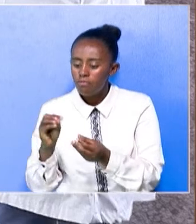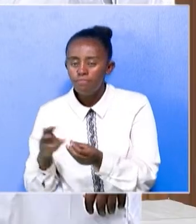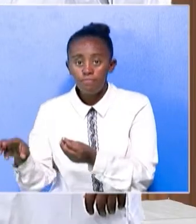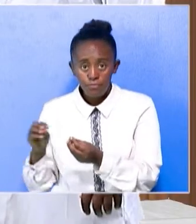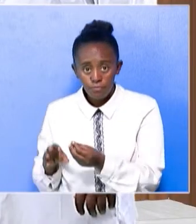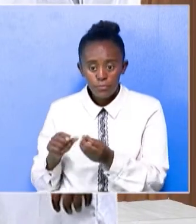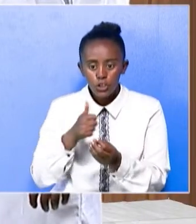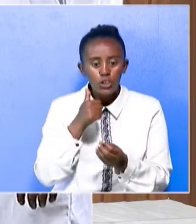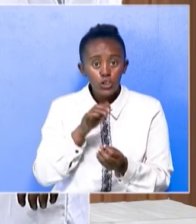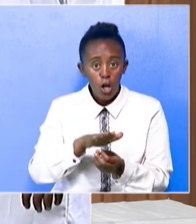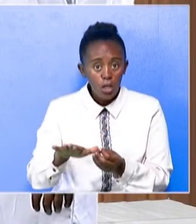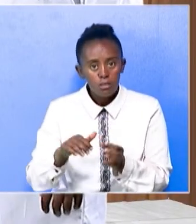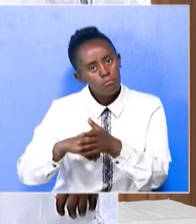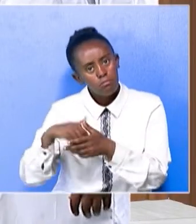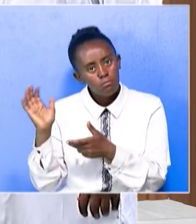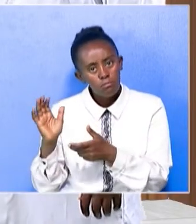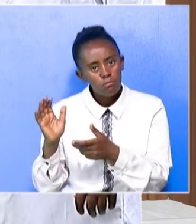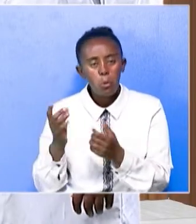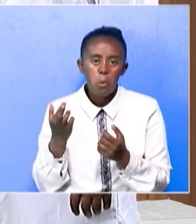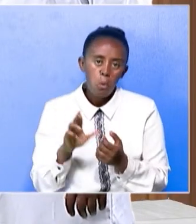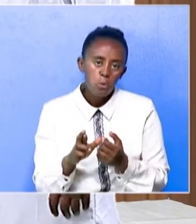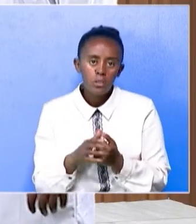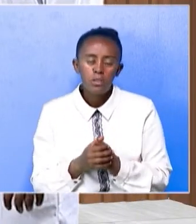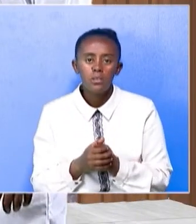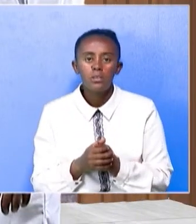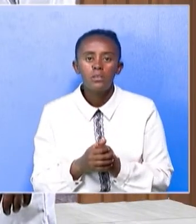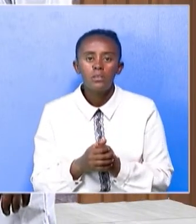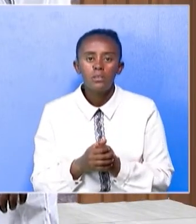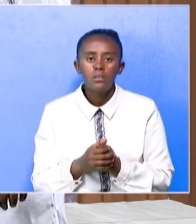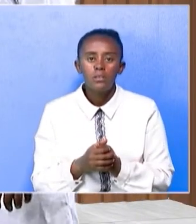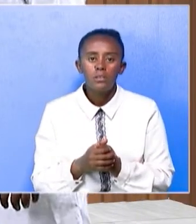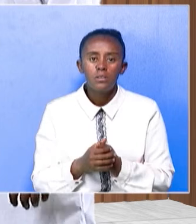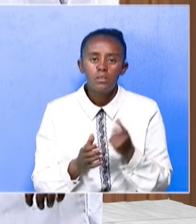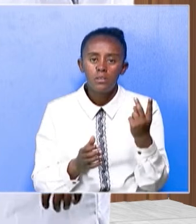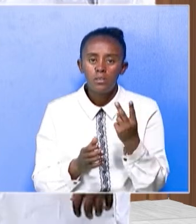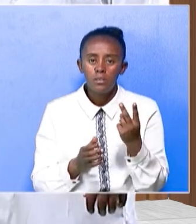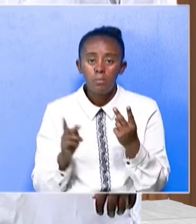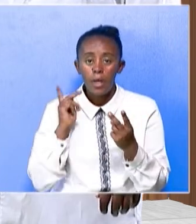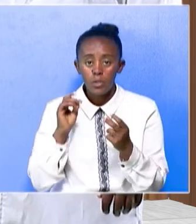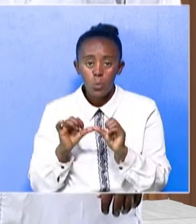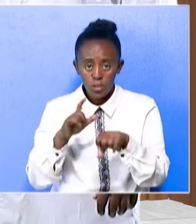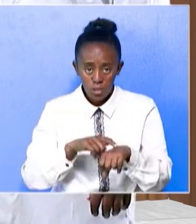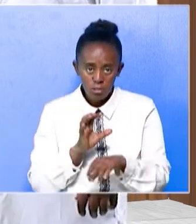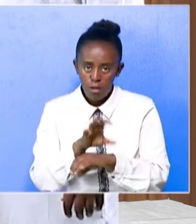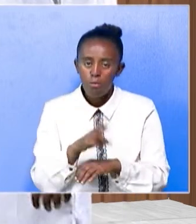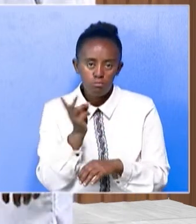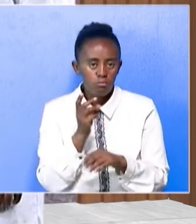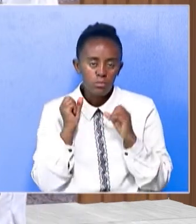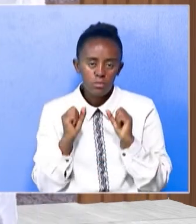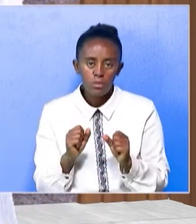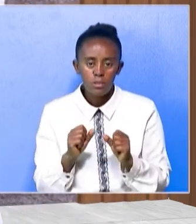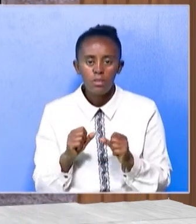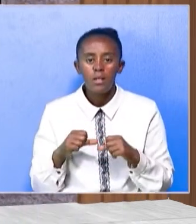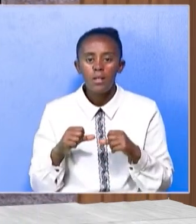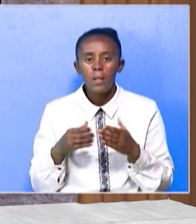out. Or it's possible, okay, to use past continuous with interrupted action too. Let me